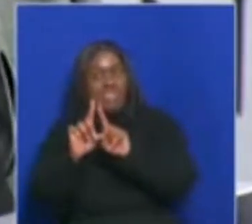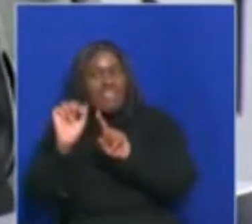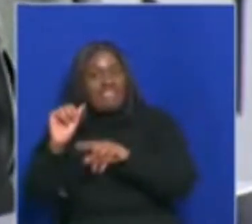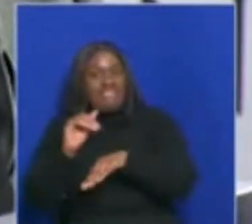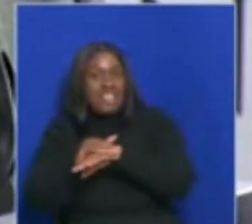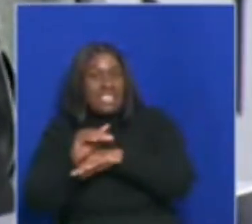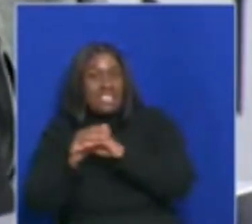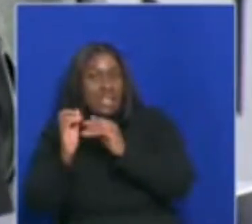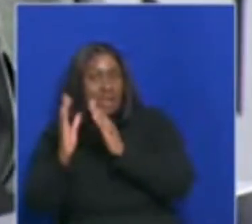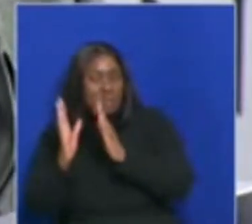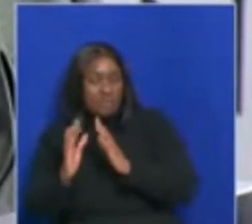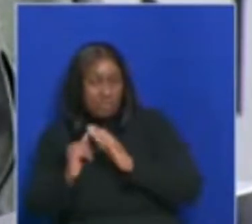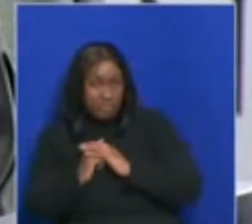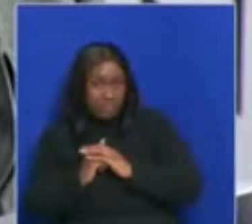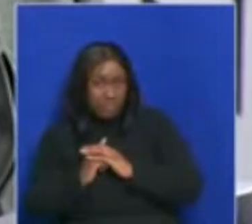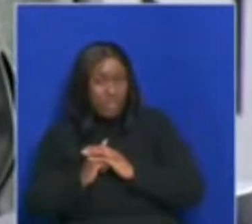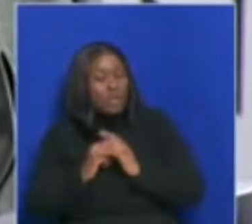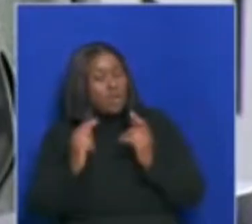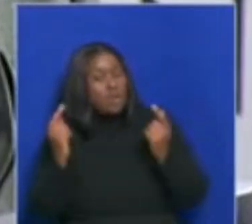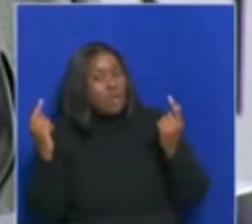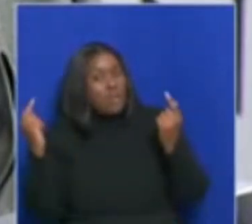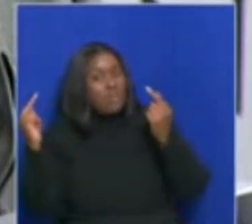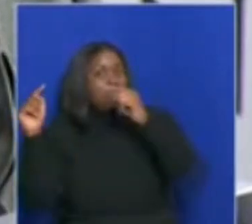investigation where he was shot,